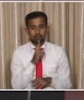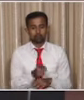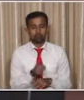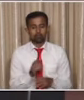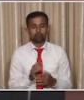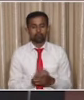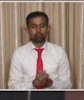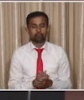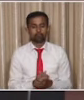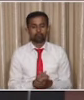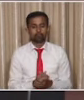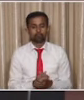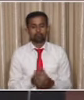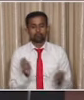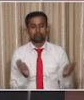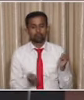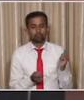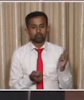on cricket,